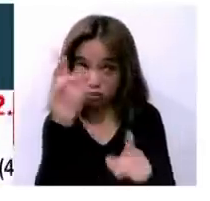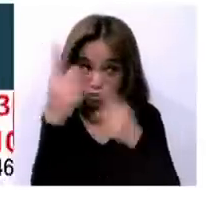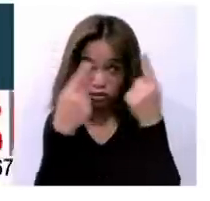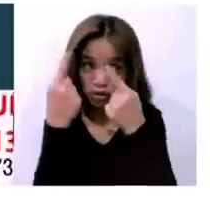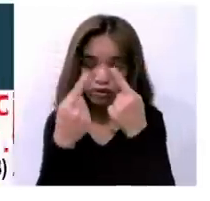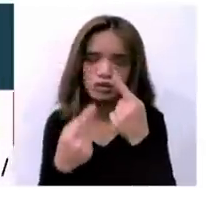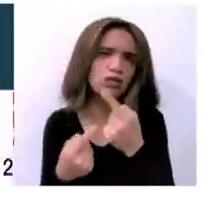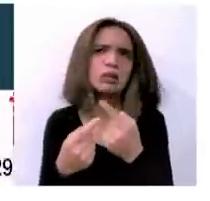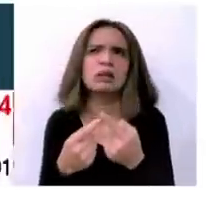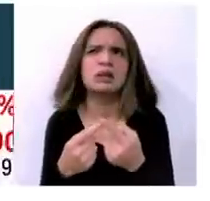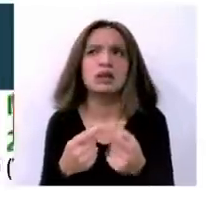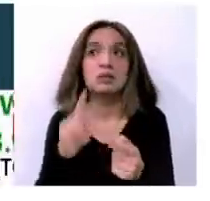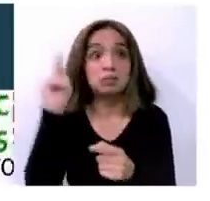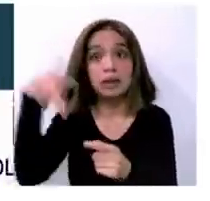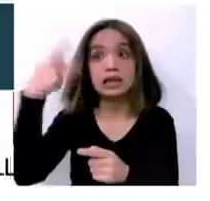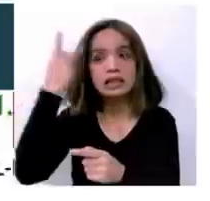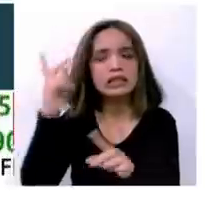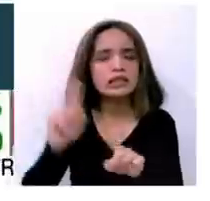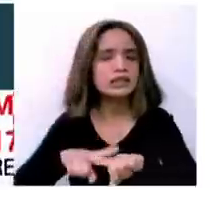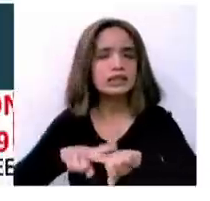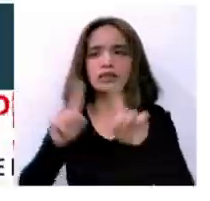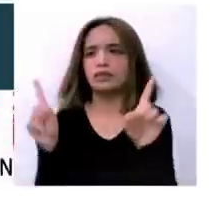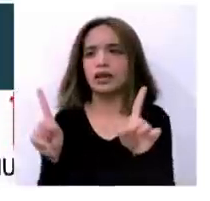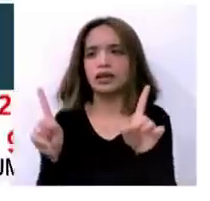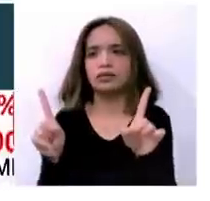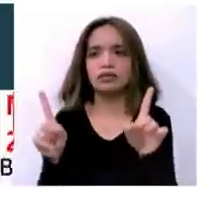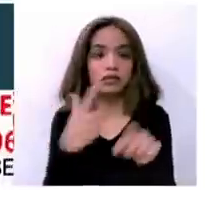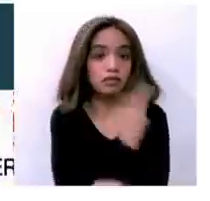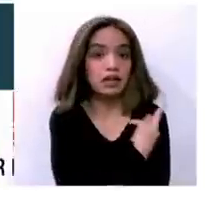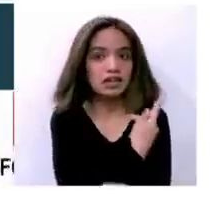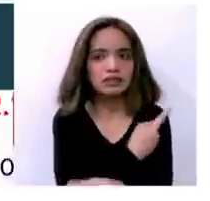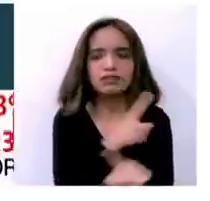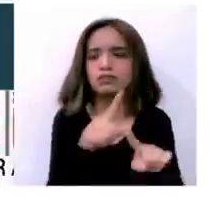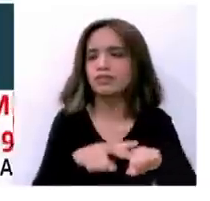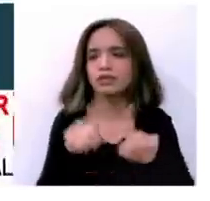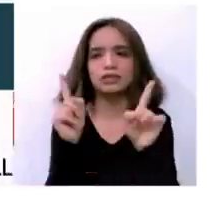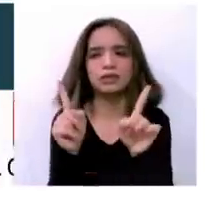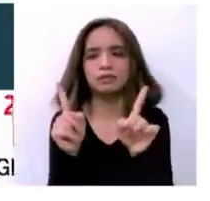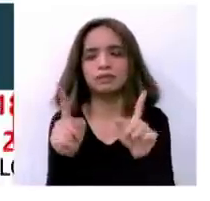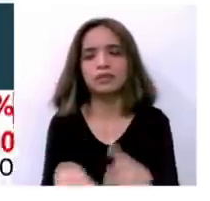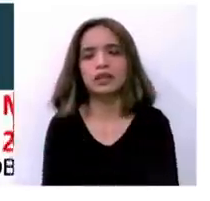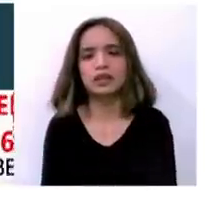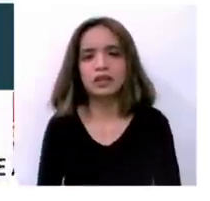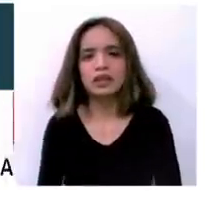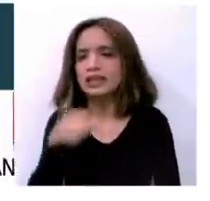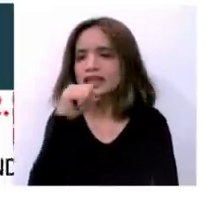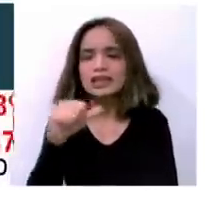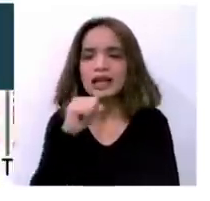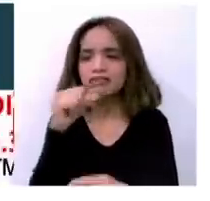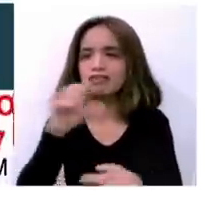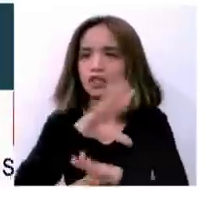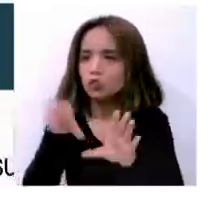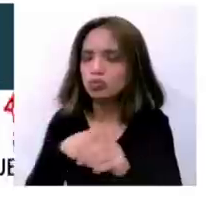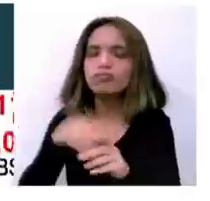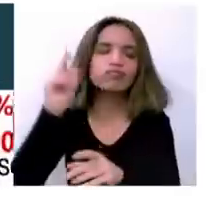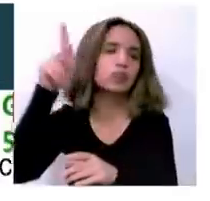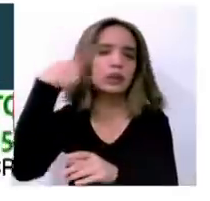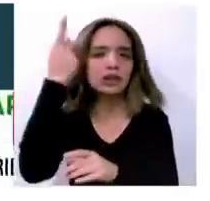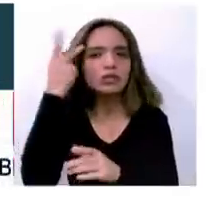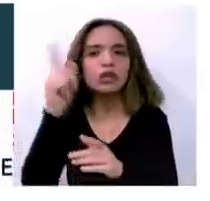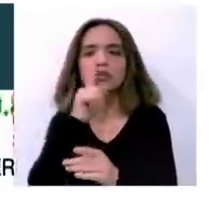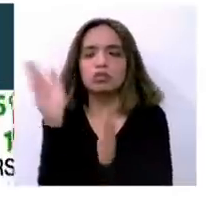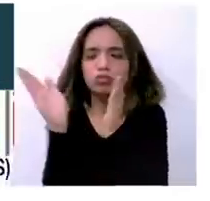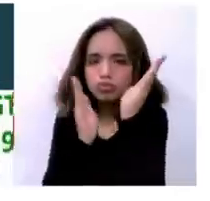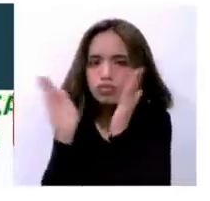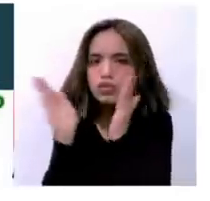Politics is different from the vaccination effort. No? That is non-political. He has served the country very well